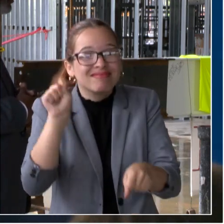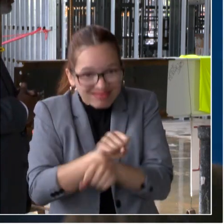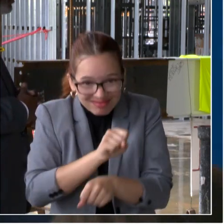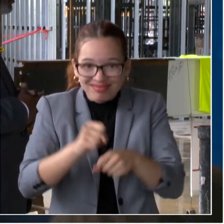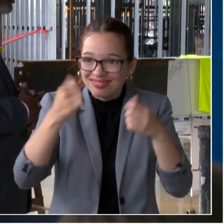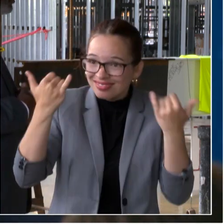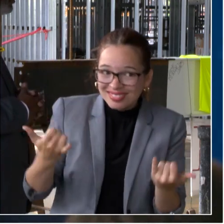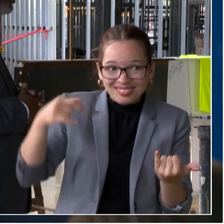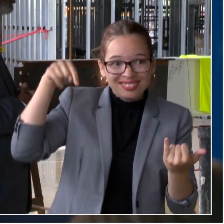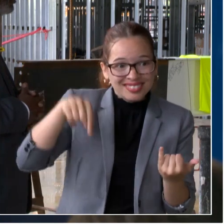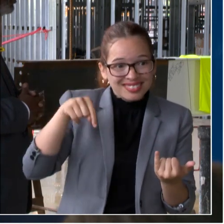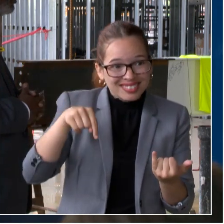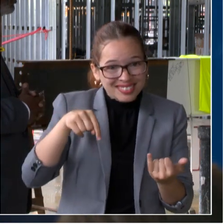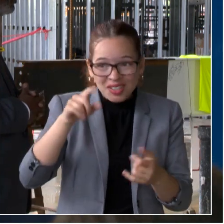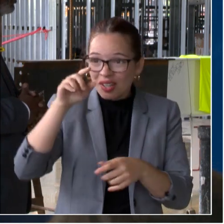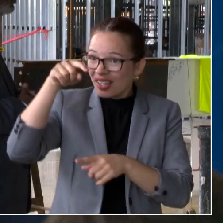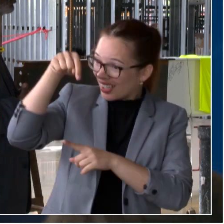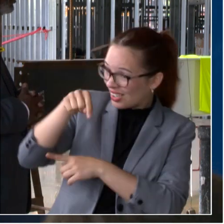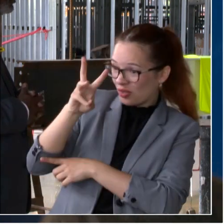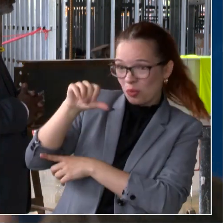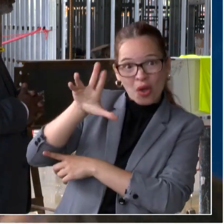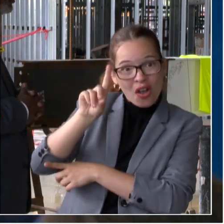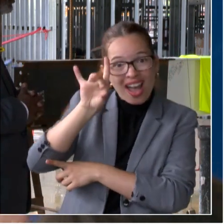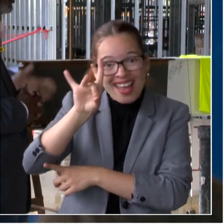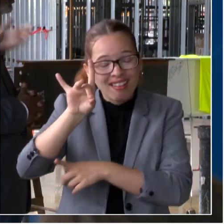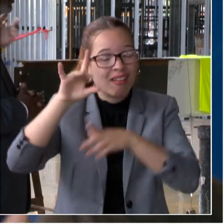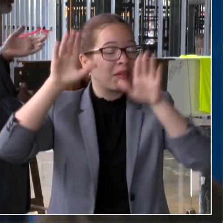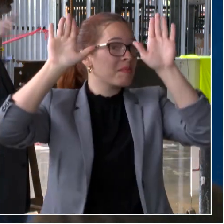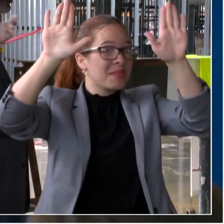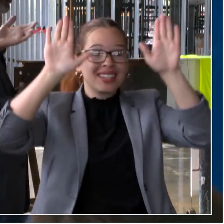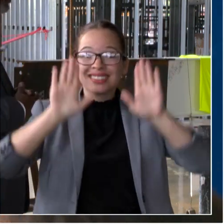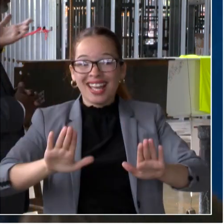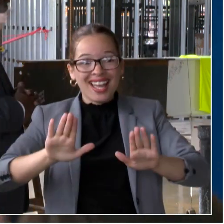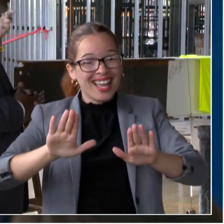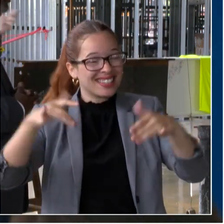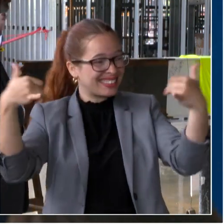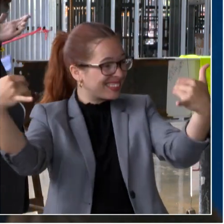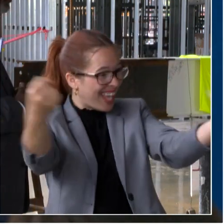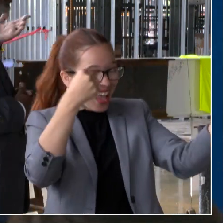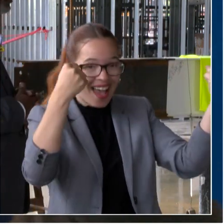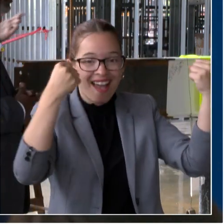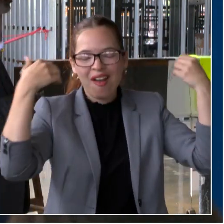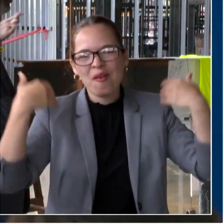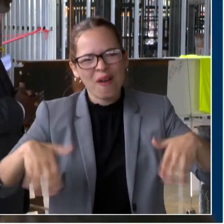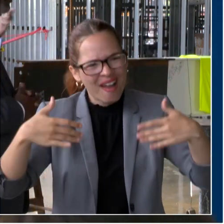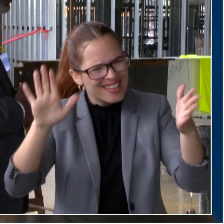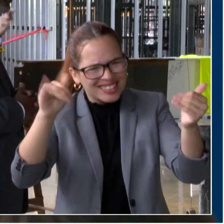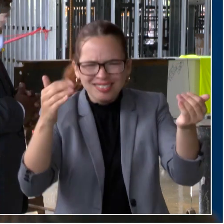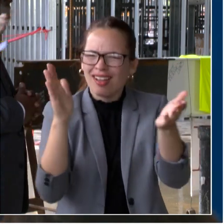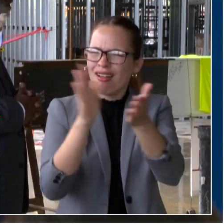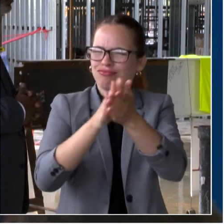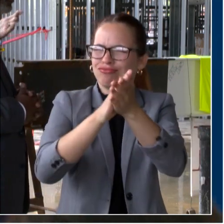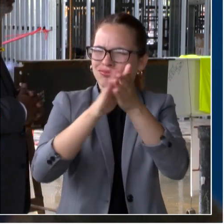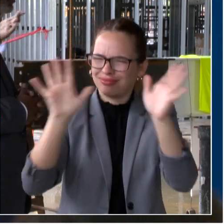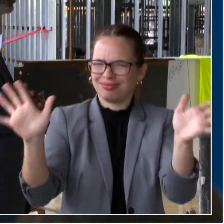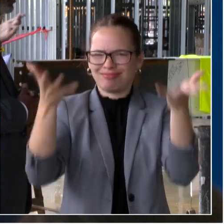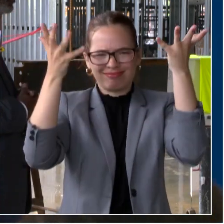we're doing to have our hospital being able to happen. Isn't that great to say that our hospital is